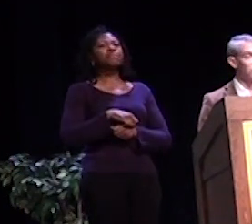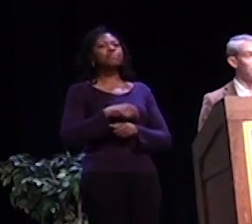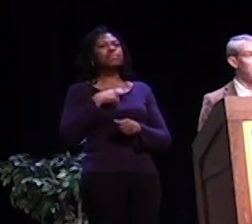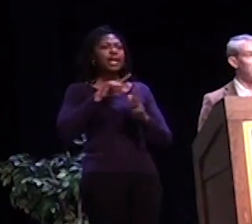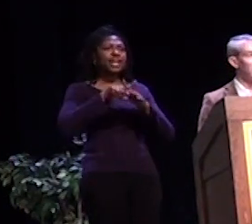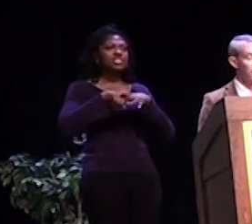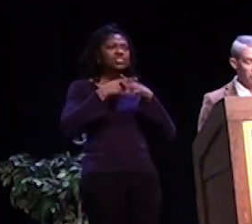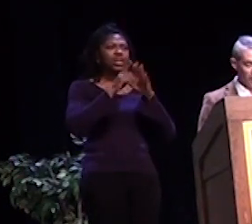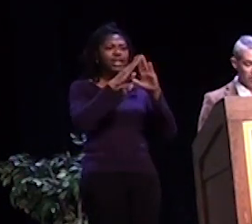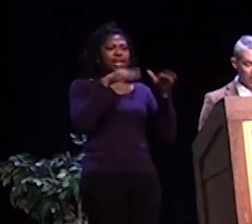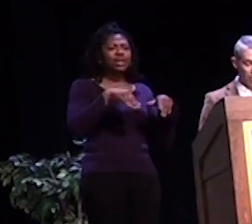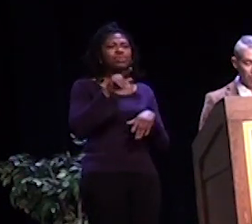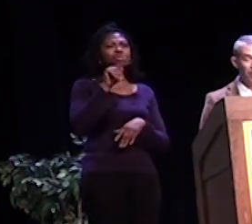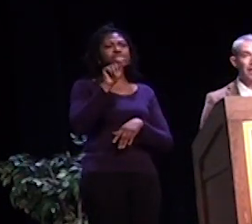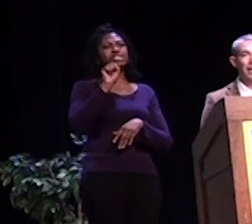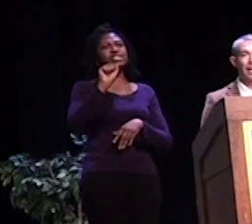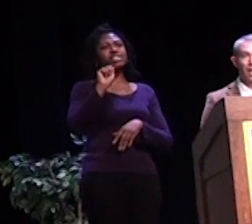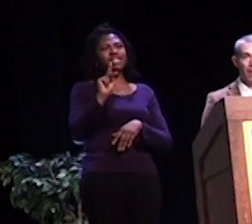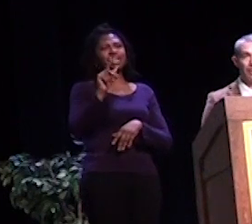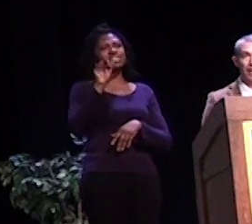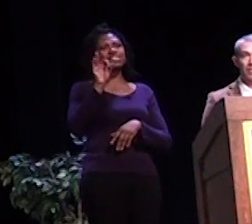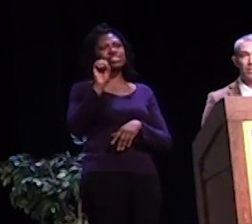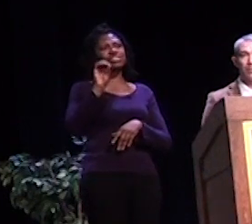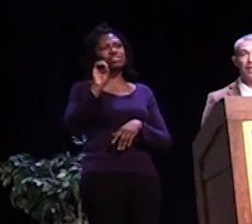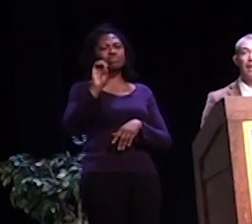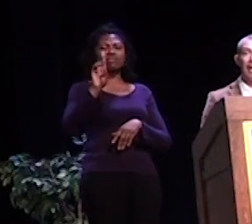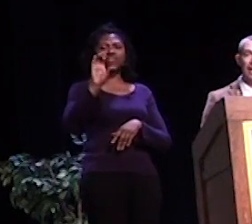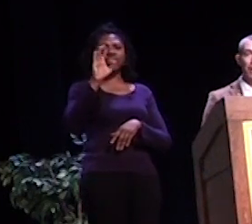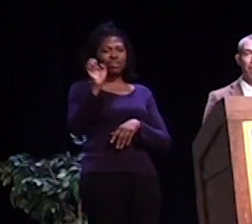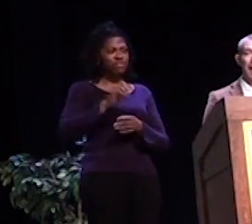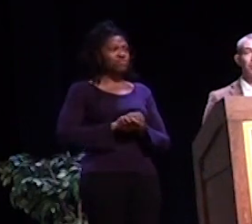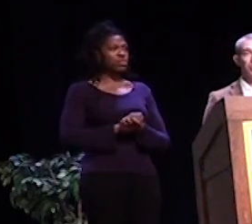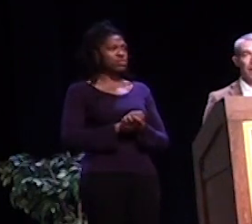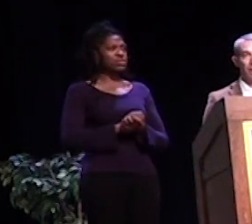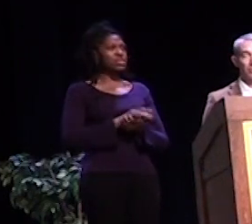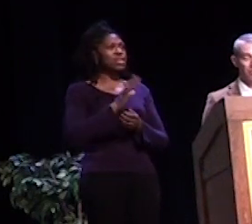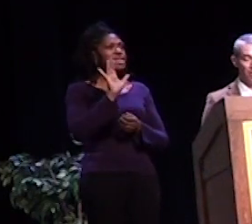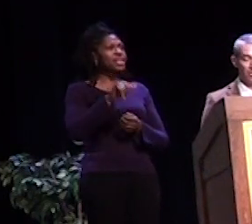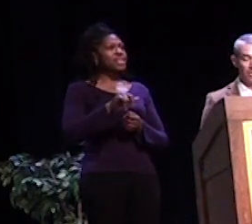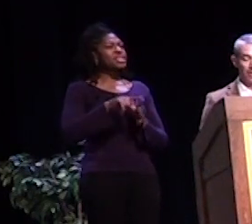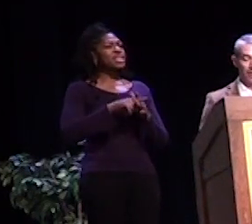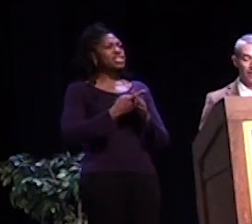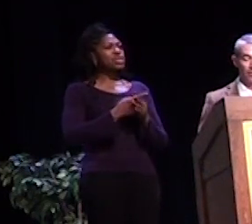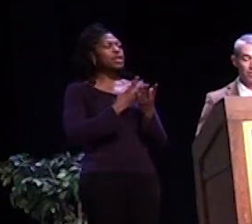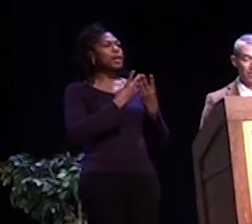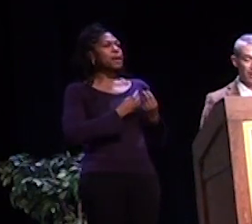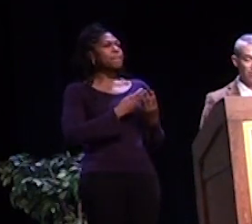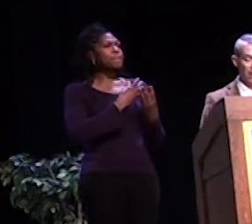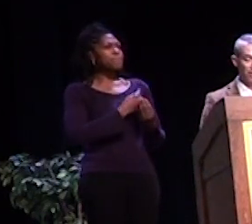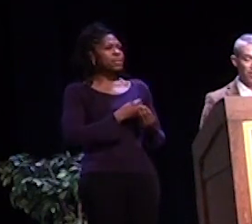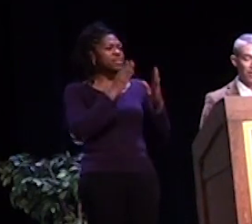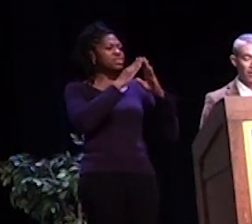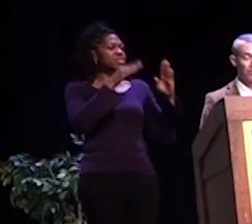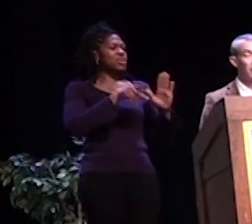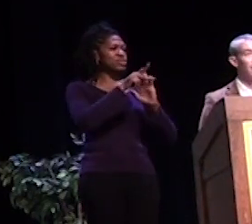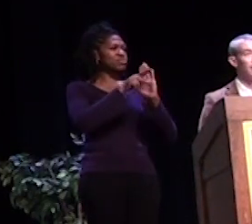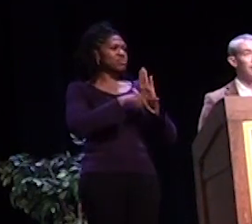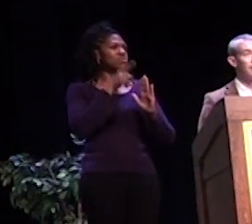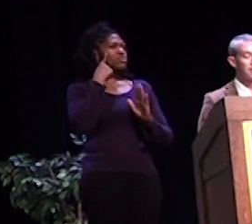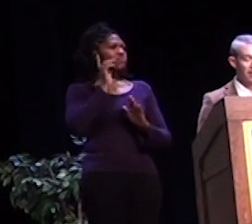Task Force and charged them with creating a comprehensive and compassionate housing policy for the city of San